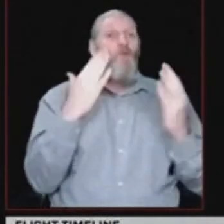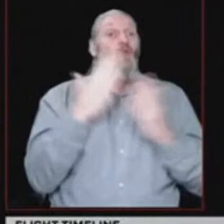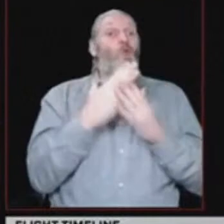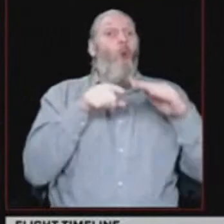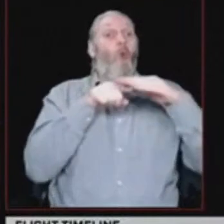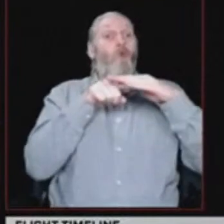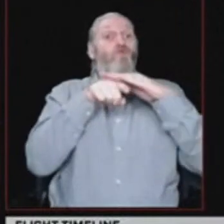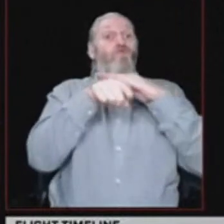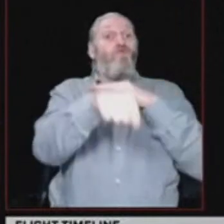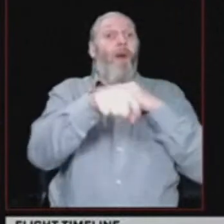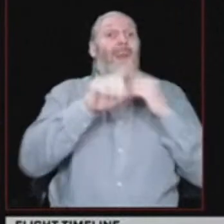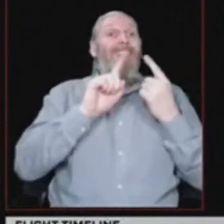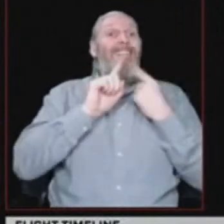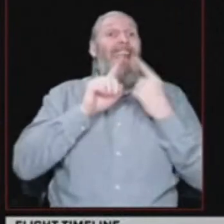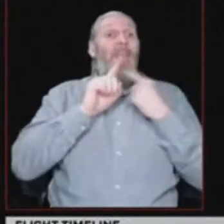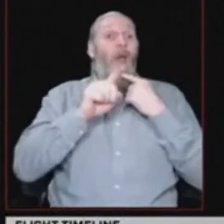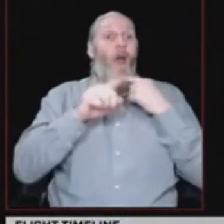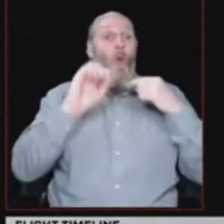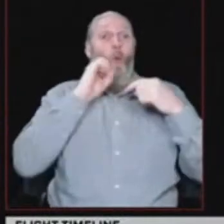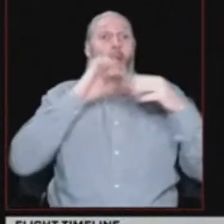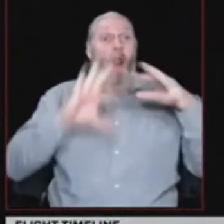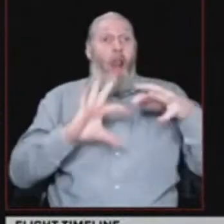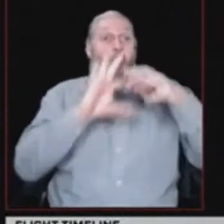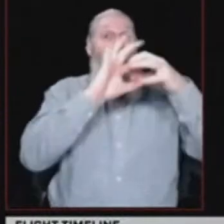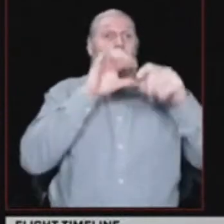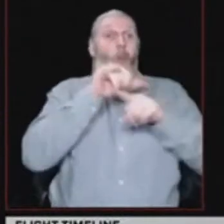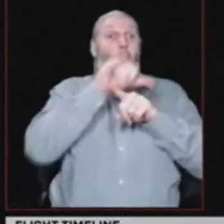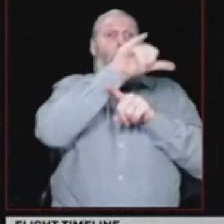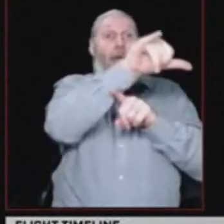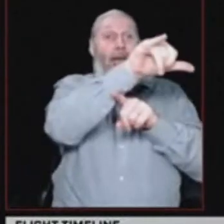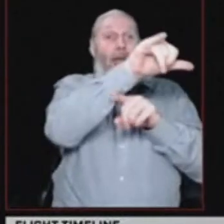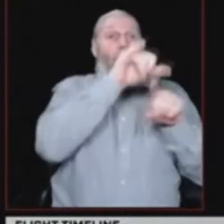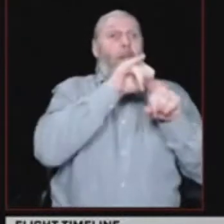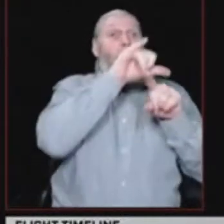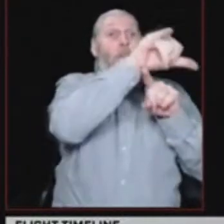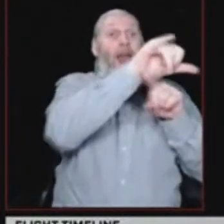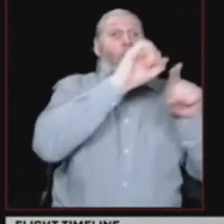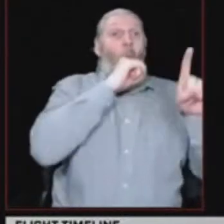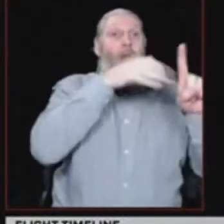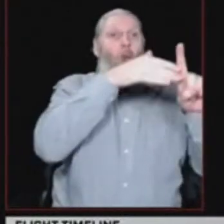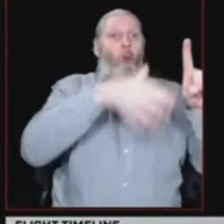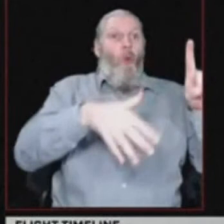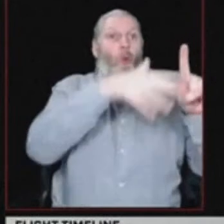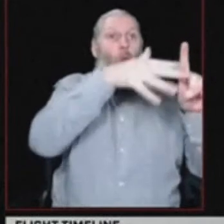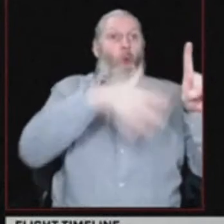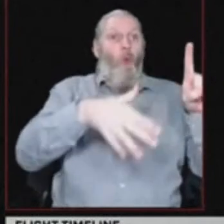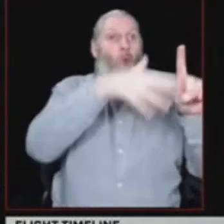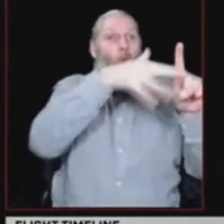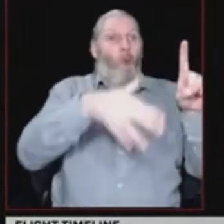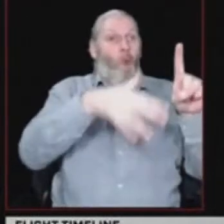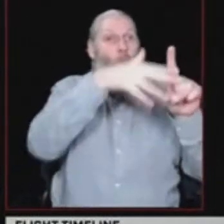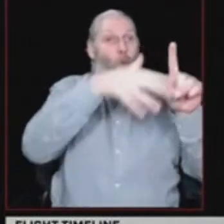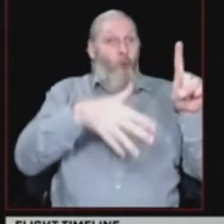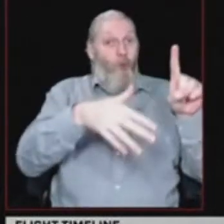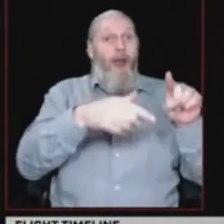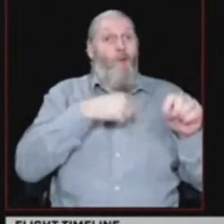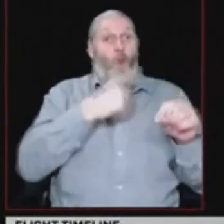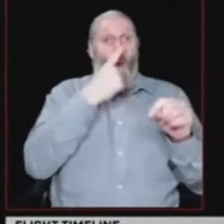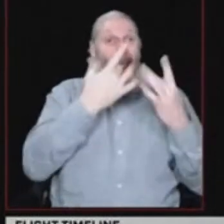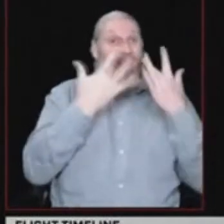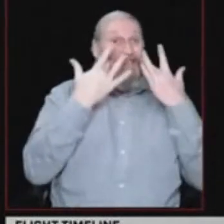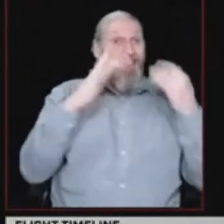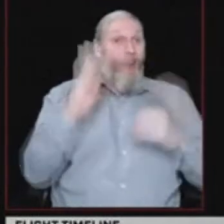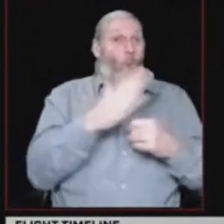the aircraft can transmit back to the ground, and you can see the live data that you see here on the GUI. Once the rocket